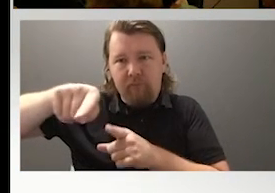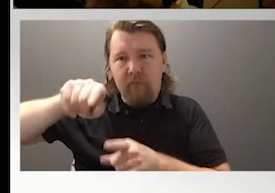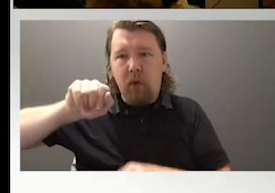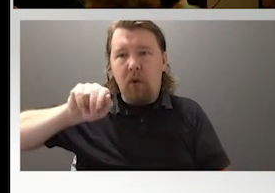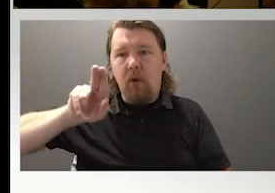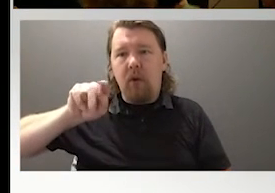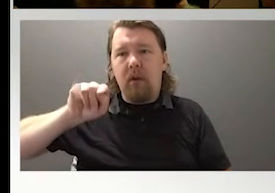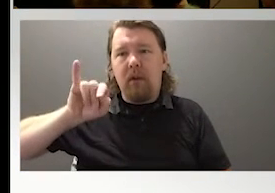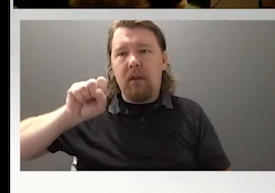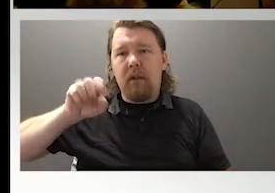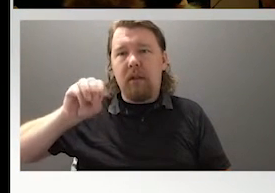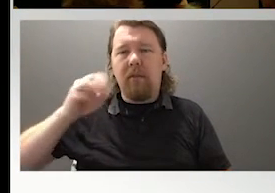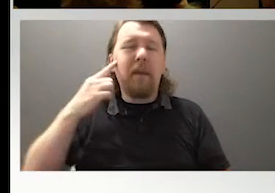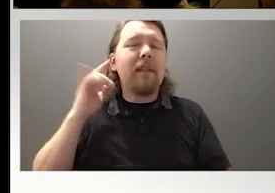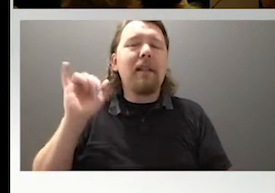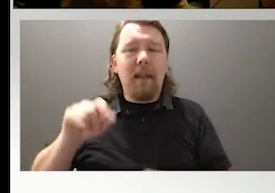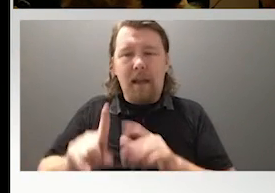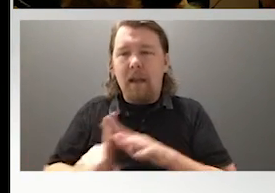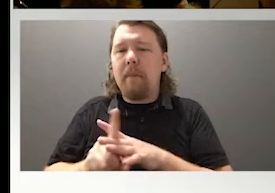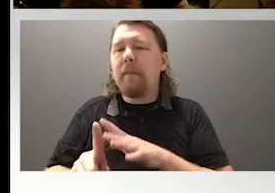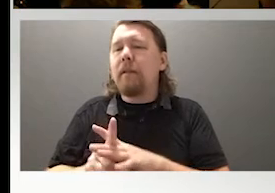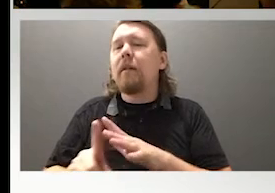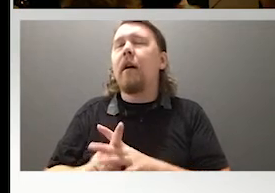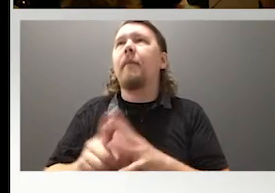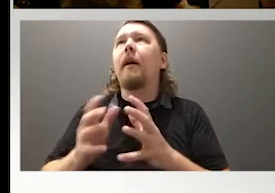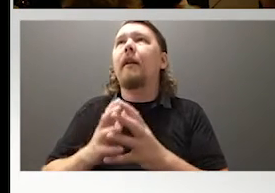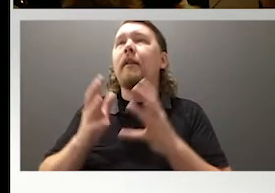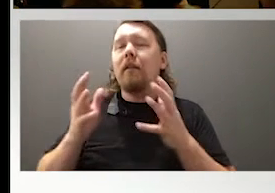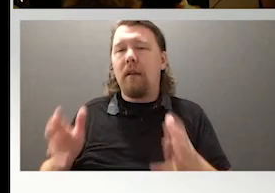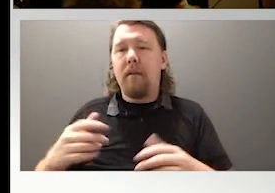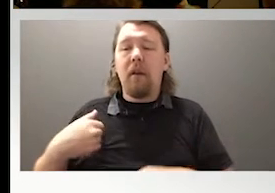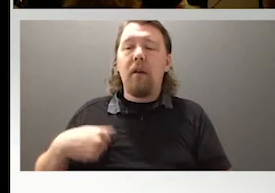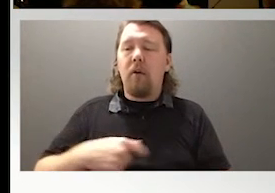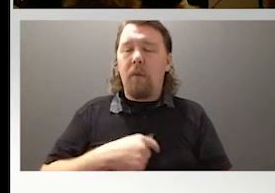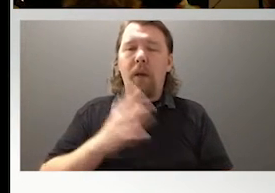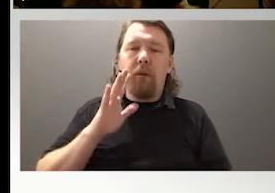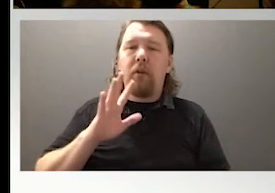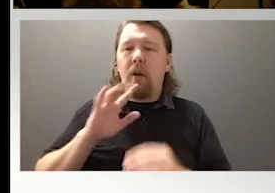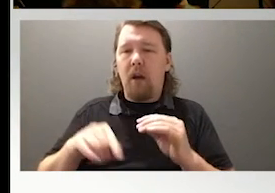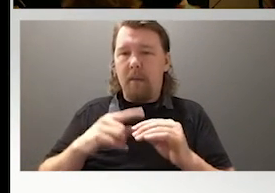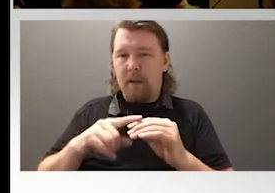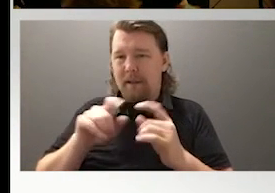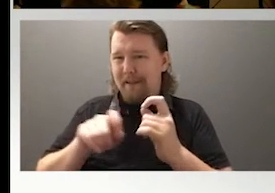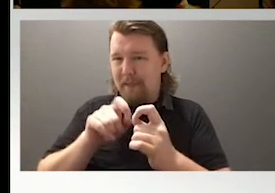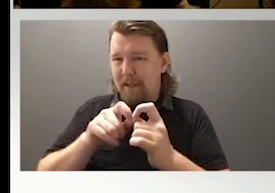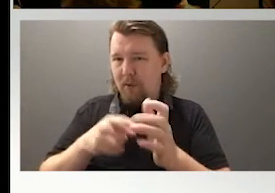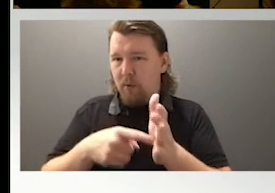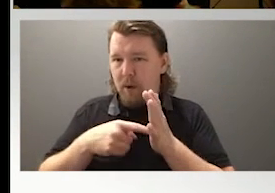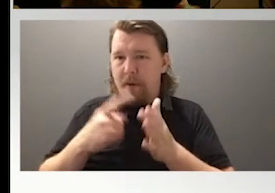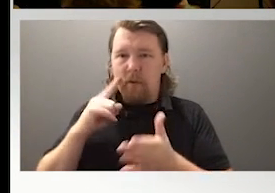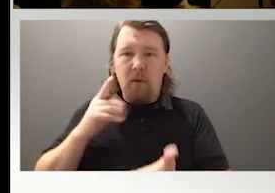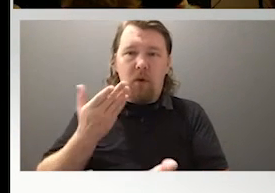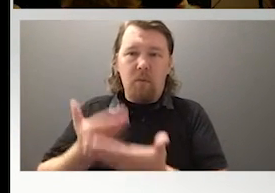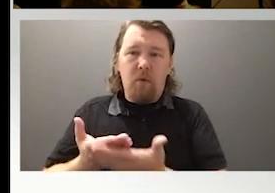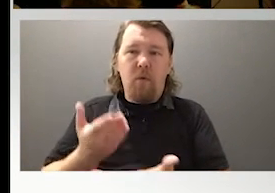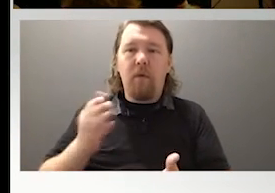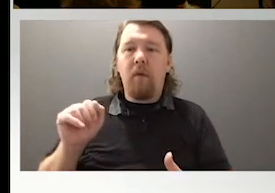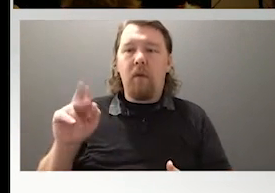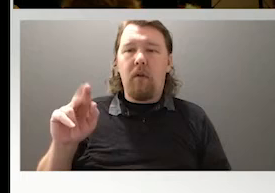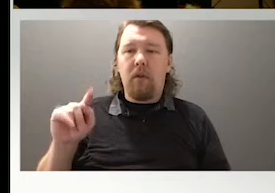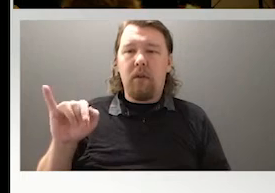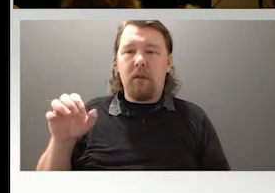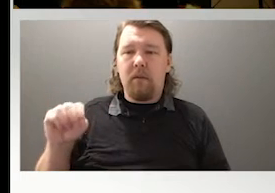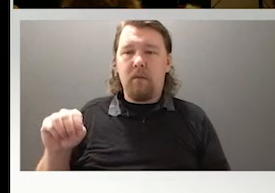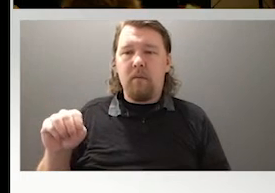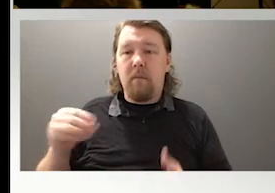is one that comes up a lot. And we're gonna talk about the specific requirements to prove